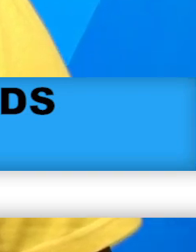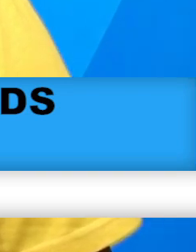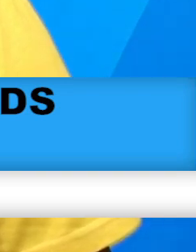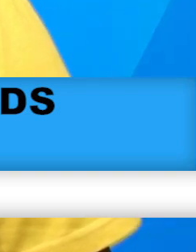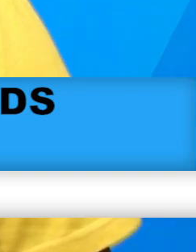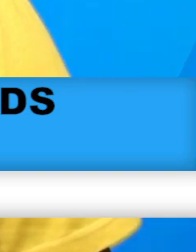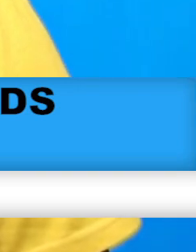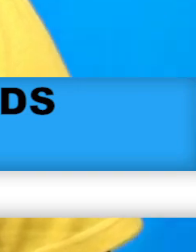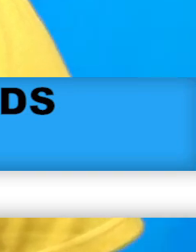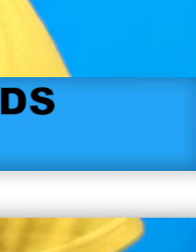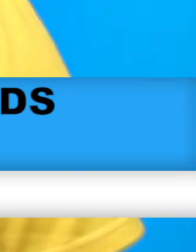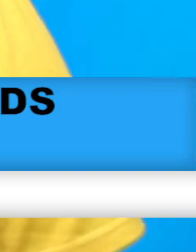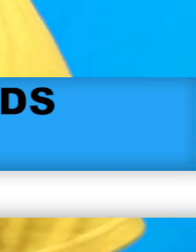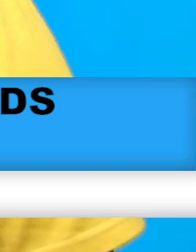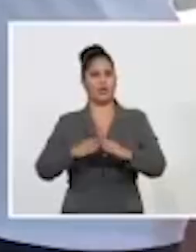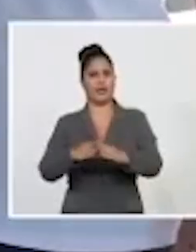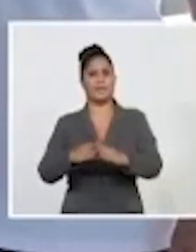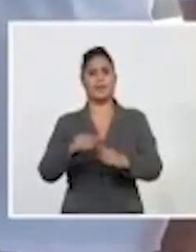gives us the details.